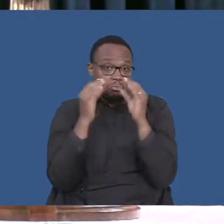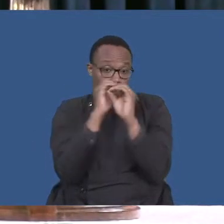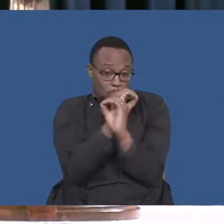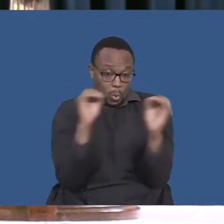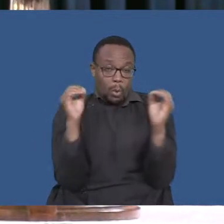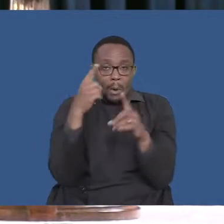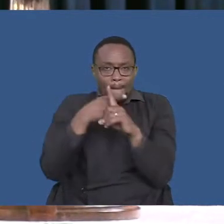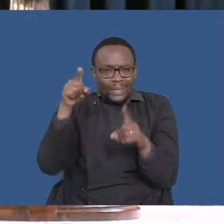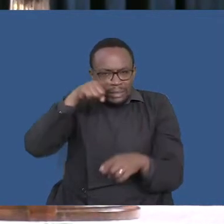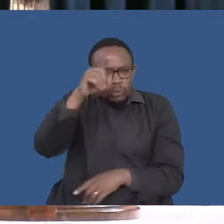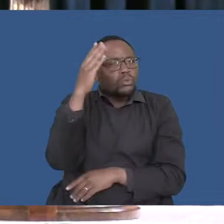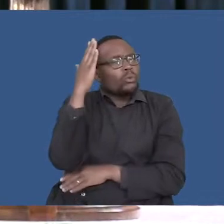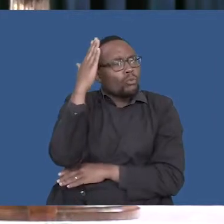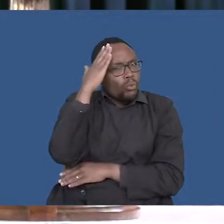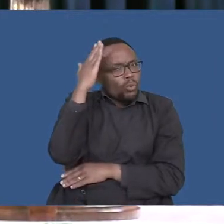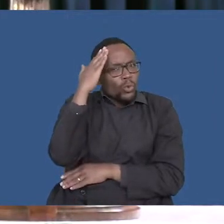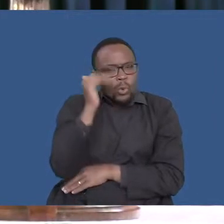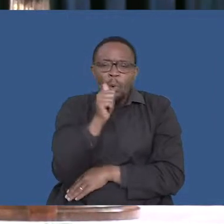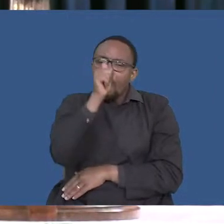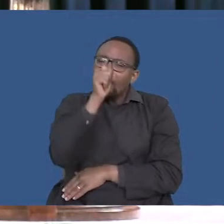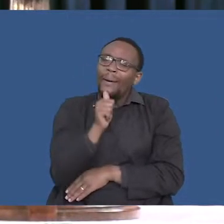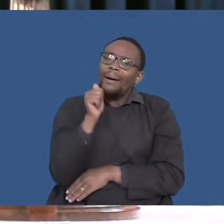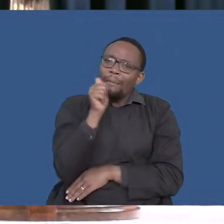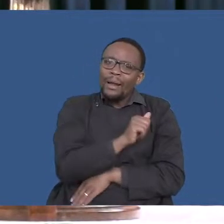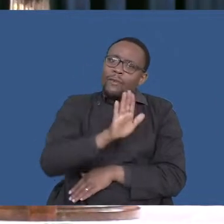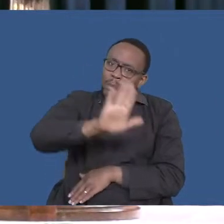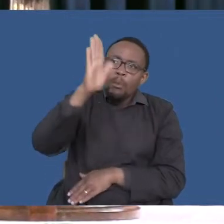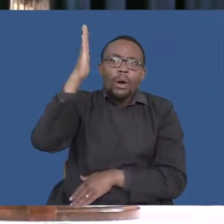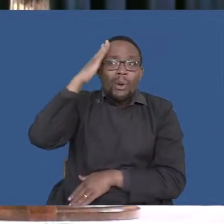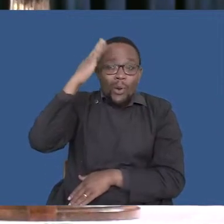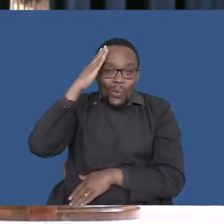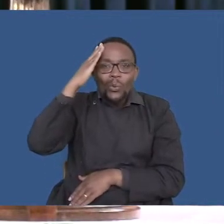you know. The secret things you do in private, you know.